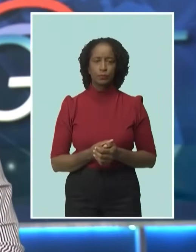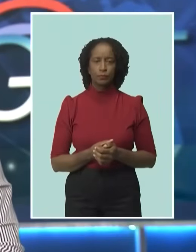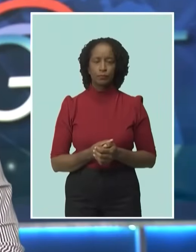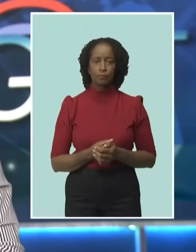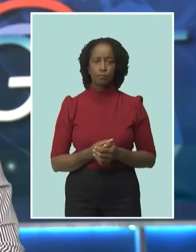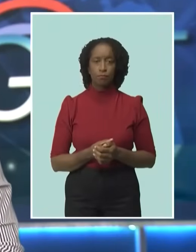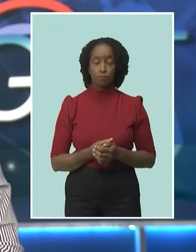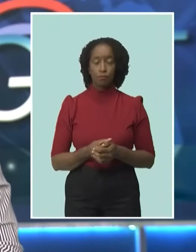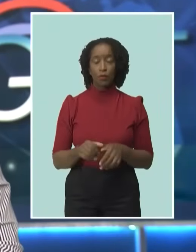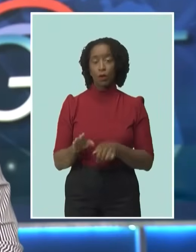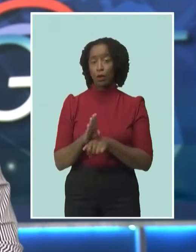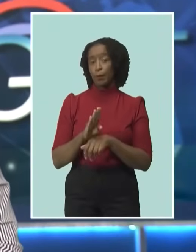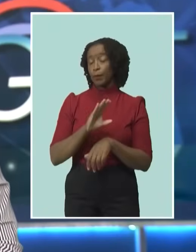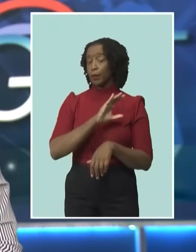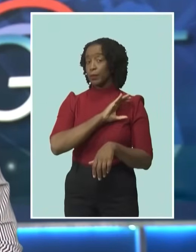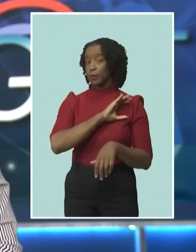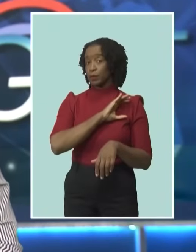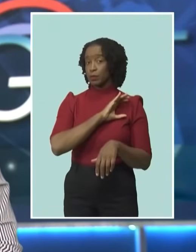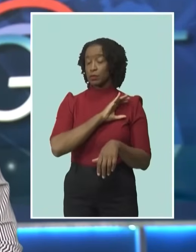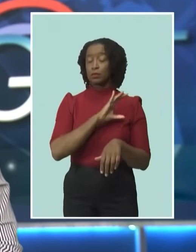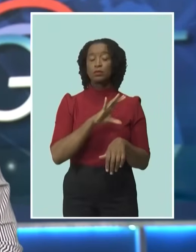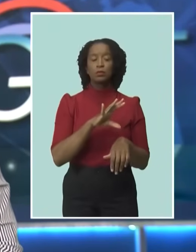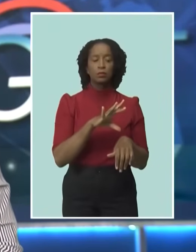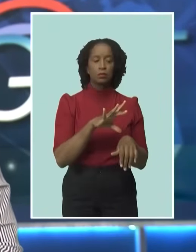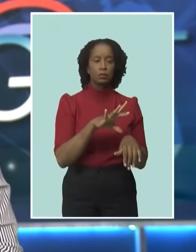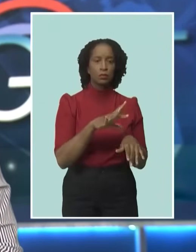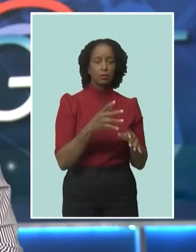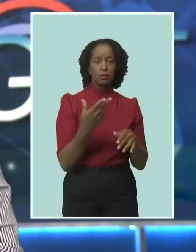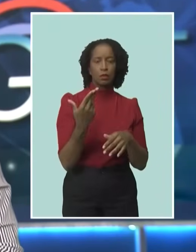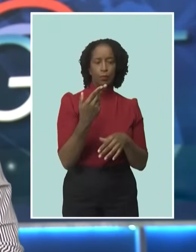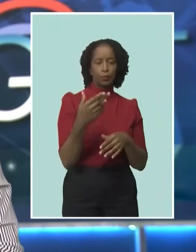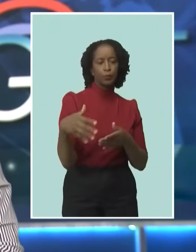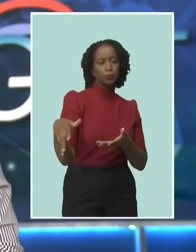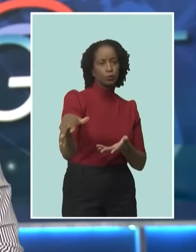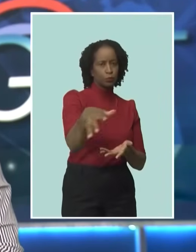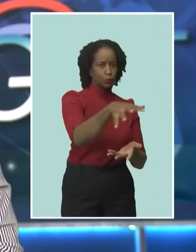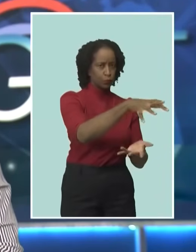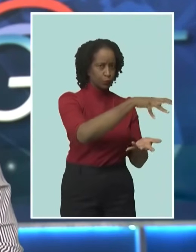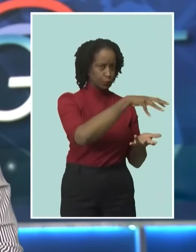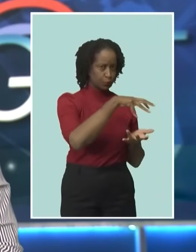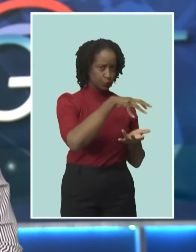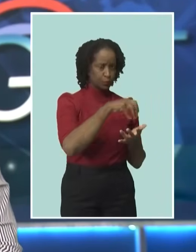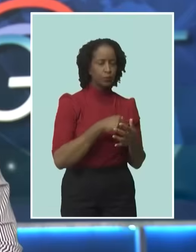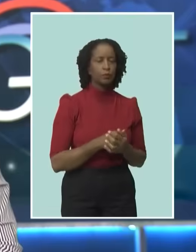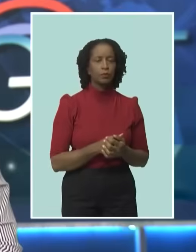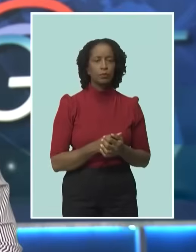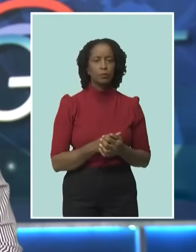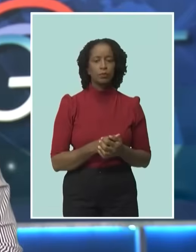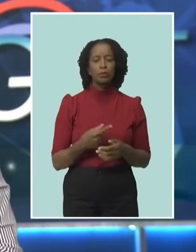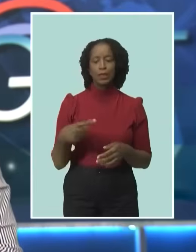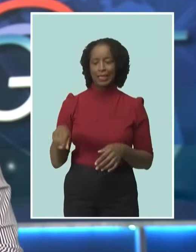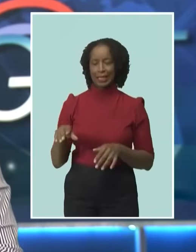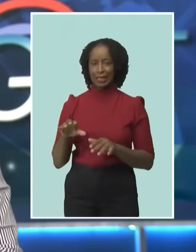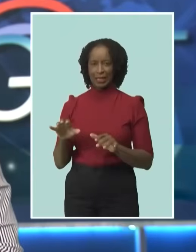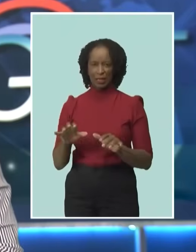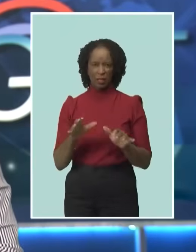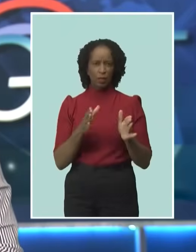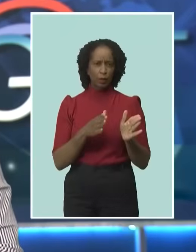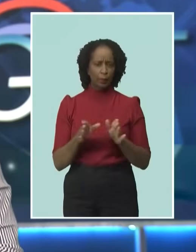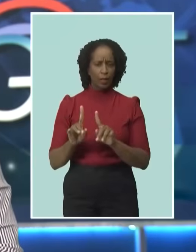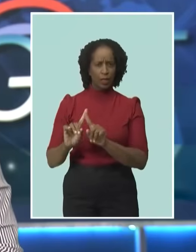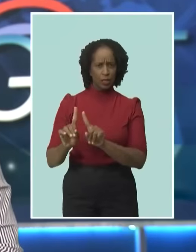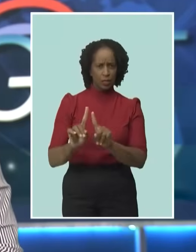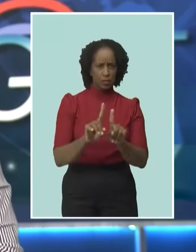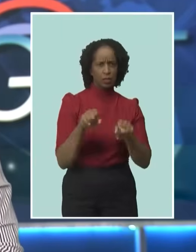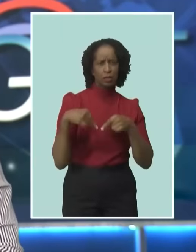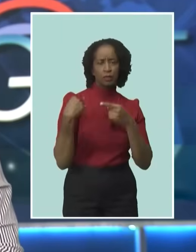Barbados Police Service recovered a number of firearms during a dragnet and several operations with the Barbados Defence Force over the